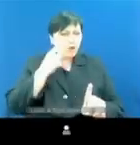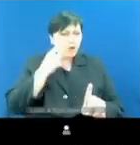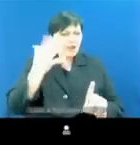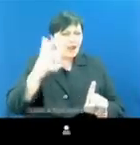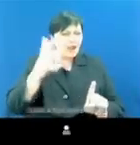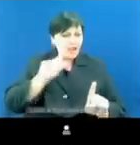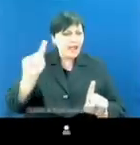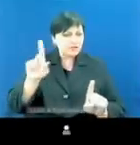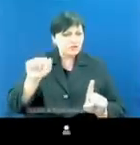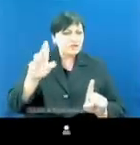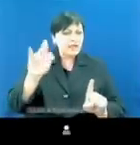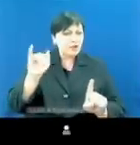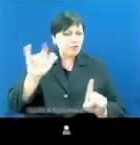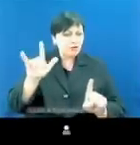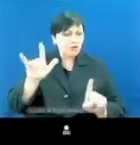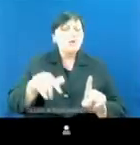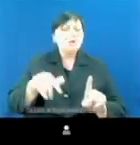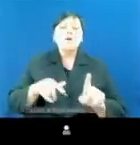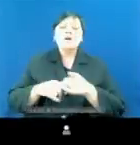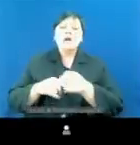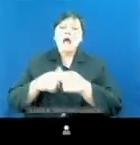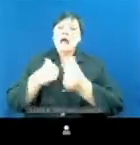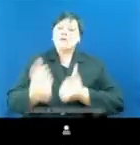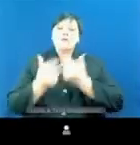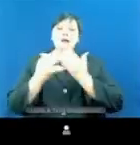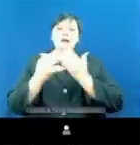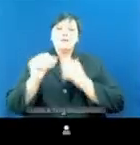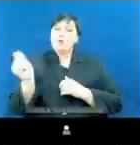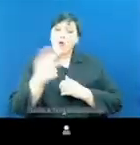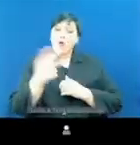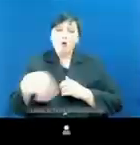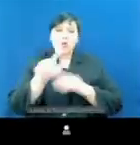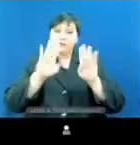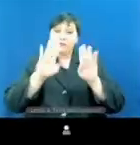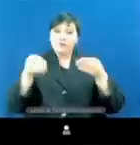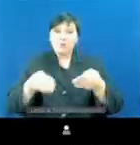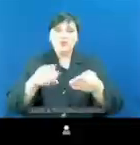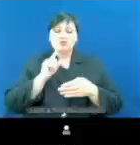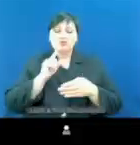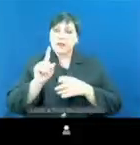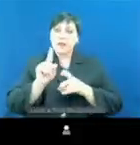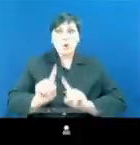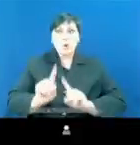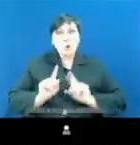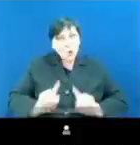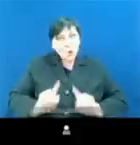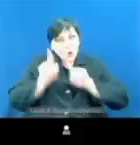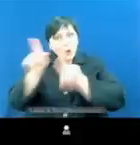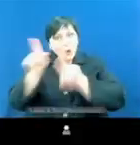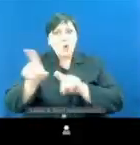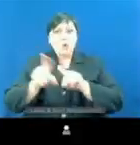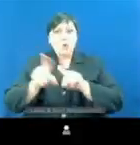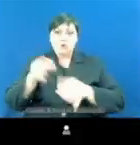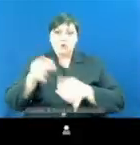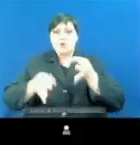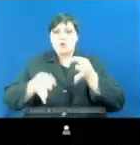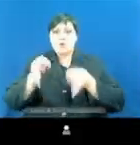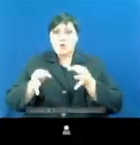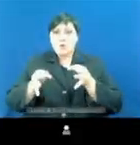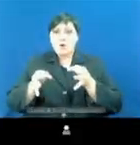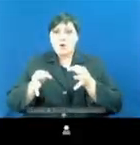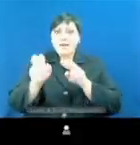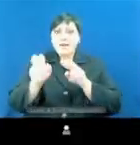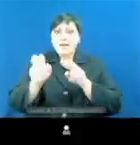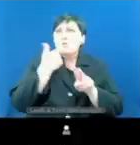I would recommend everyone focus on is actual exposure, by going down and learning the language of the